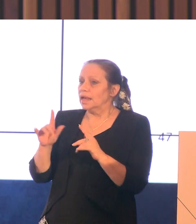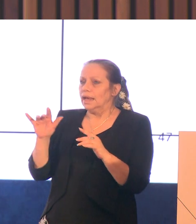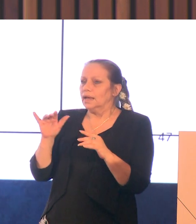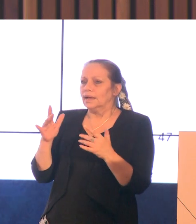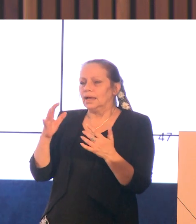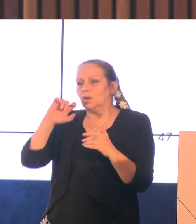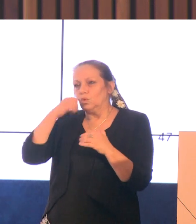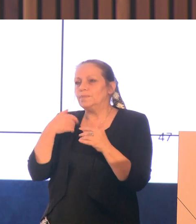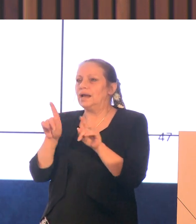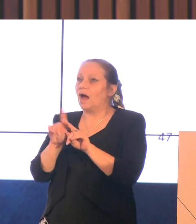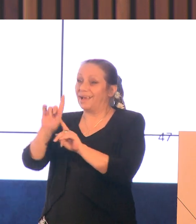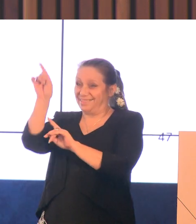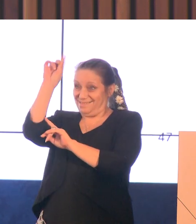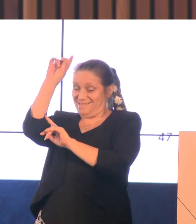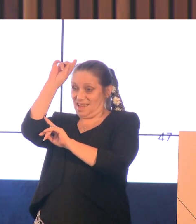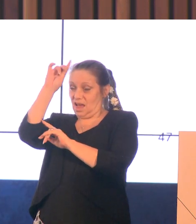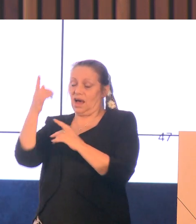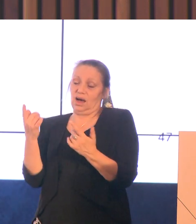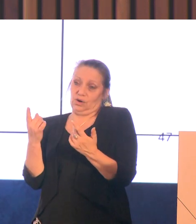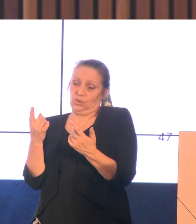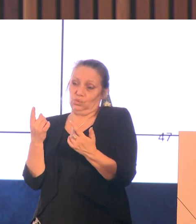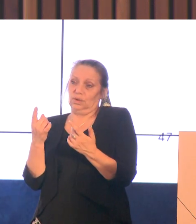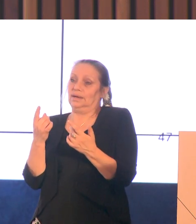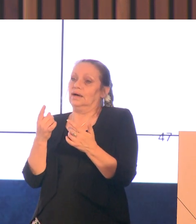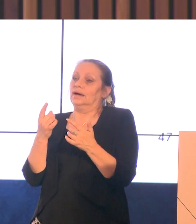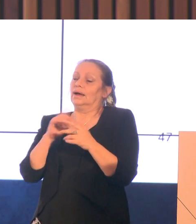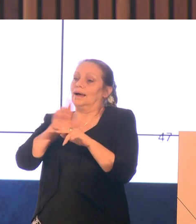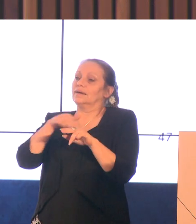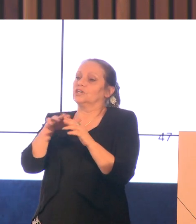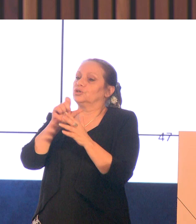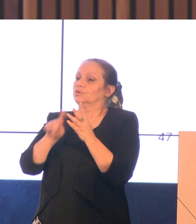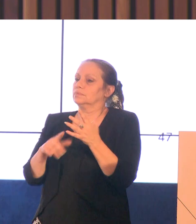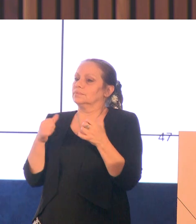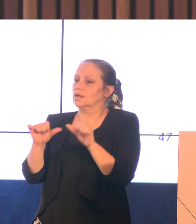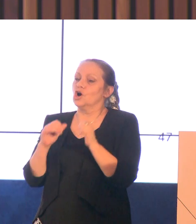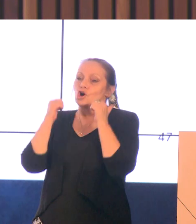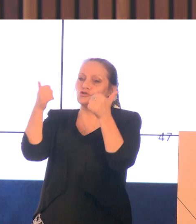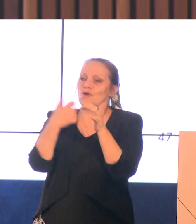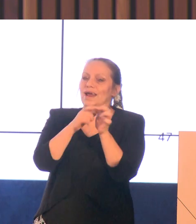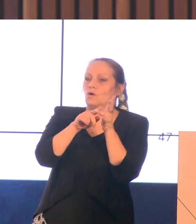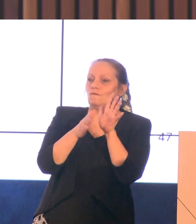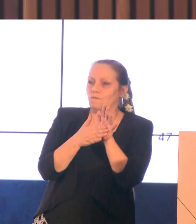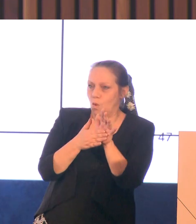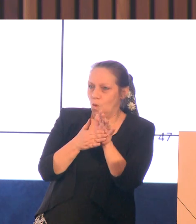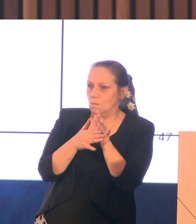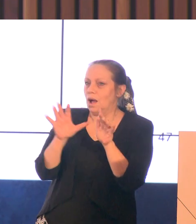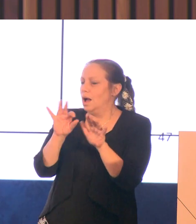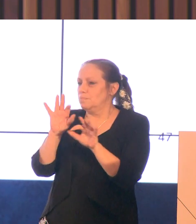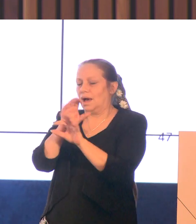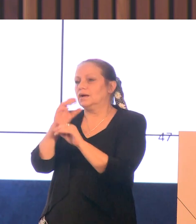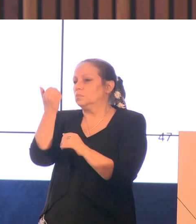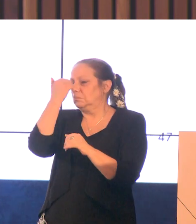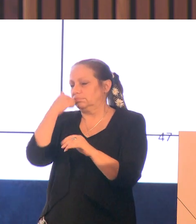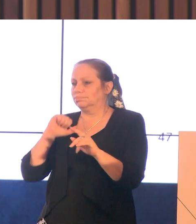be like the current National Disability Strategy, great on form and having very, very little